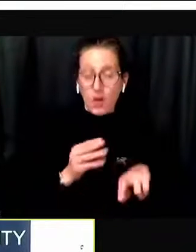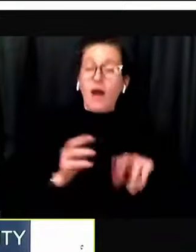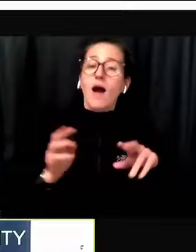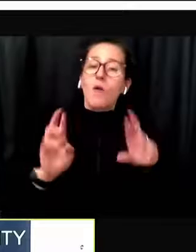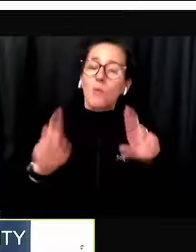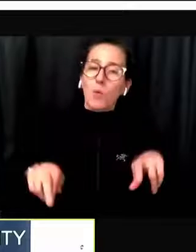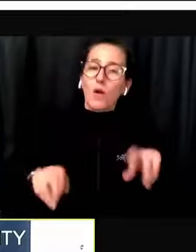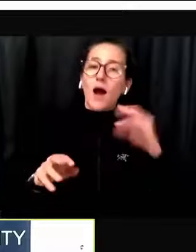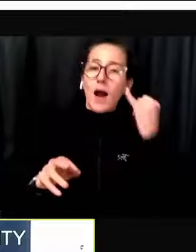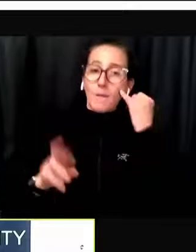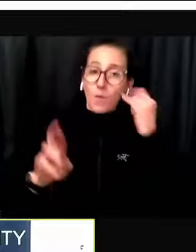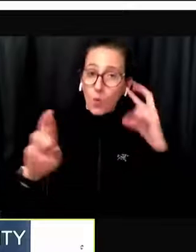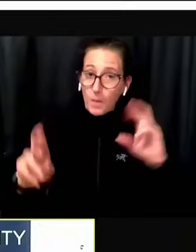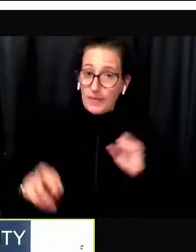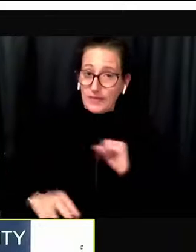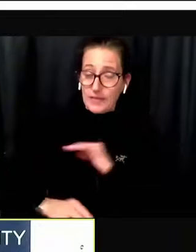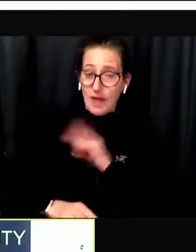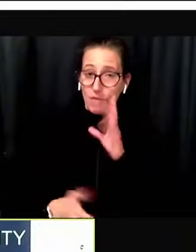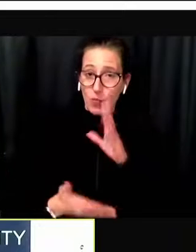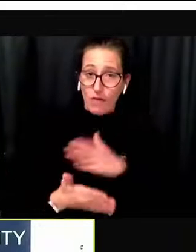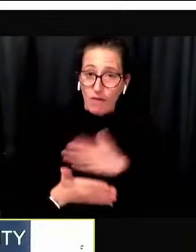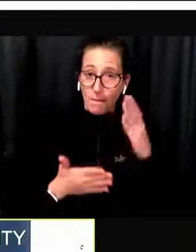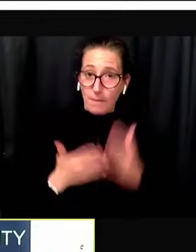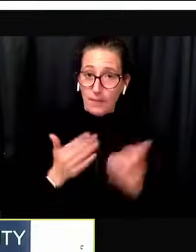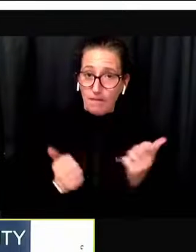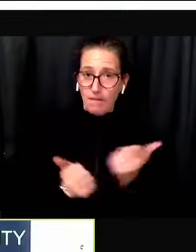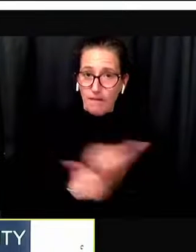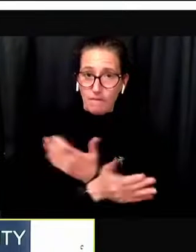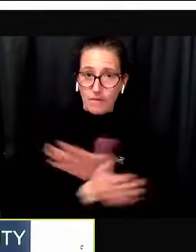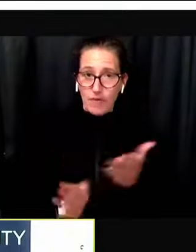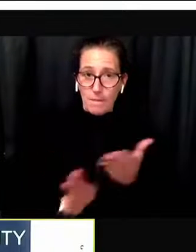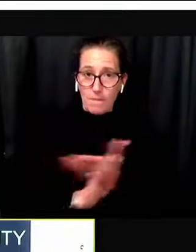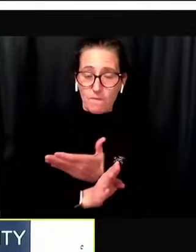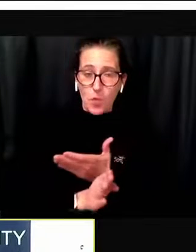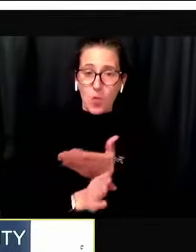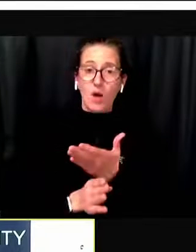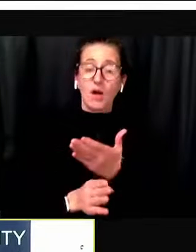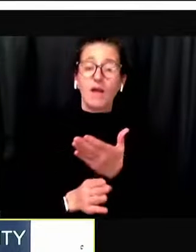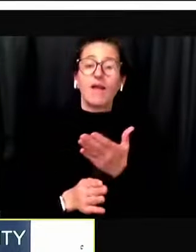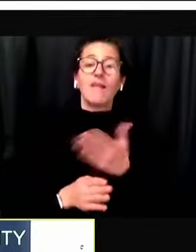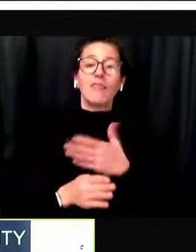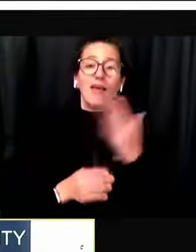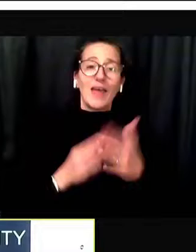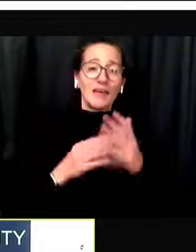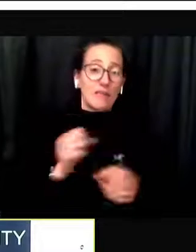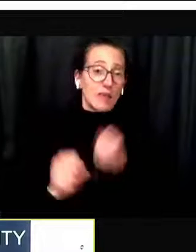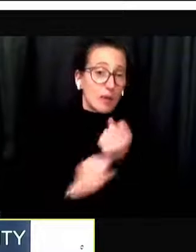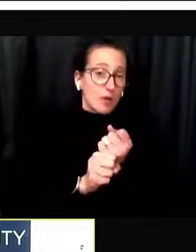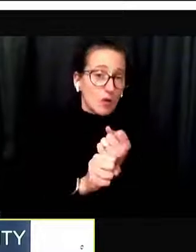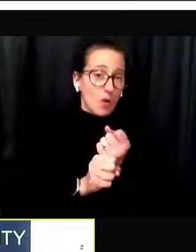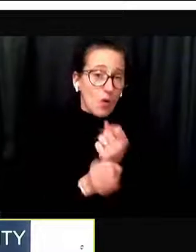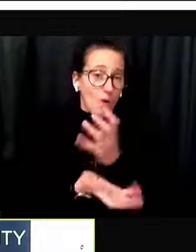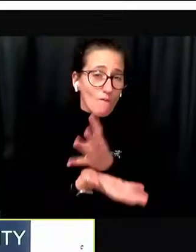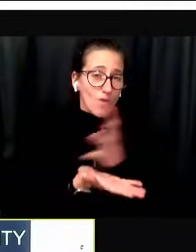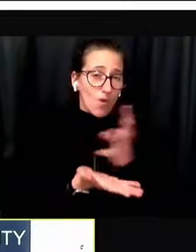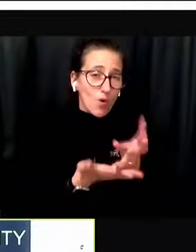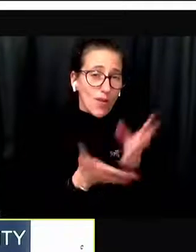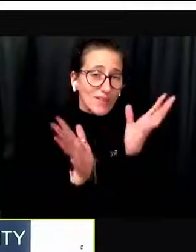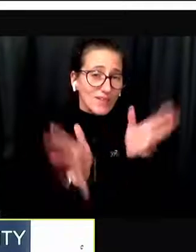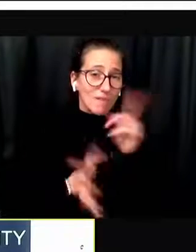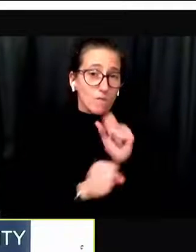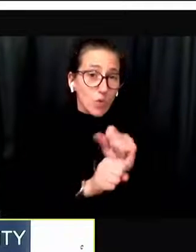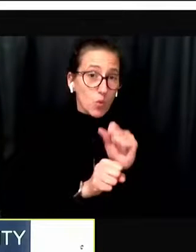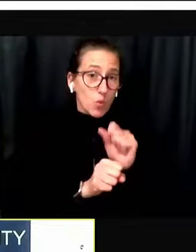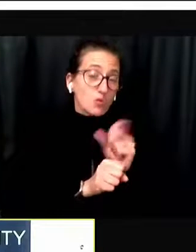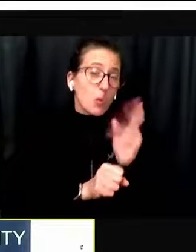which there are only about 4 more work weeks left in the year. We'll see, but I remain hopeful. So in closing, I